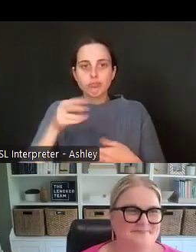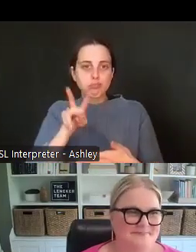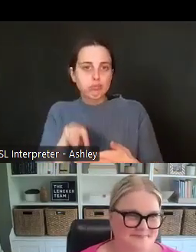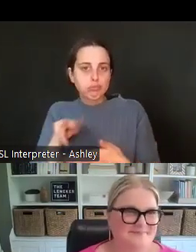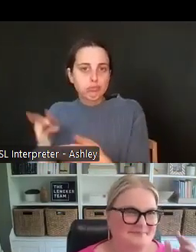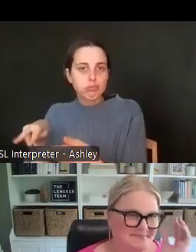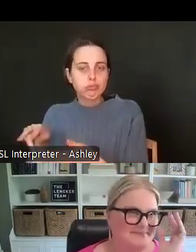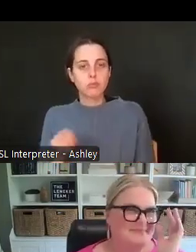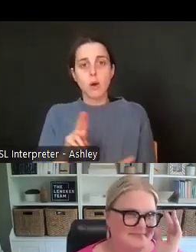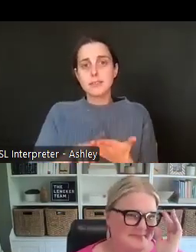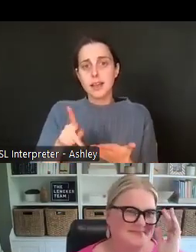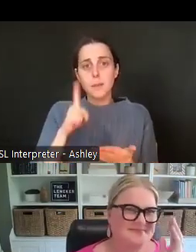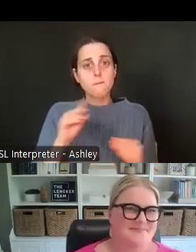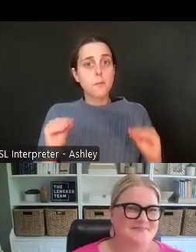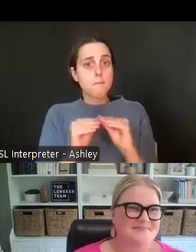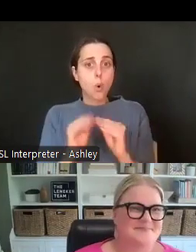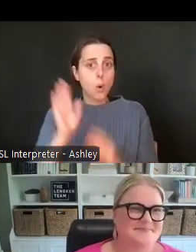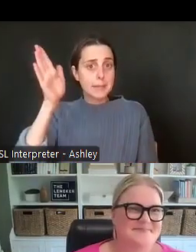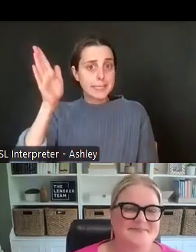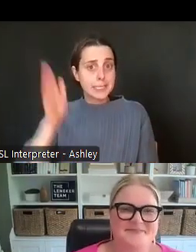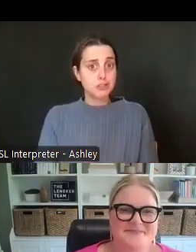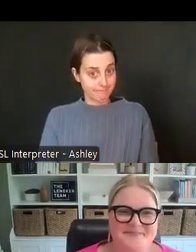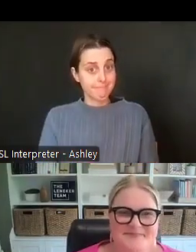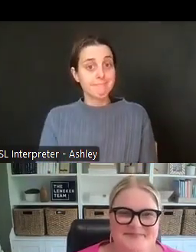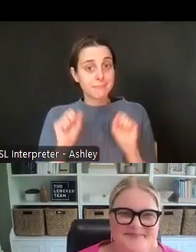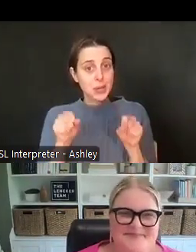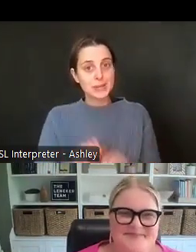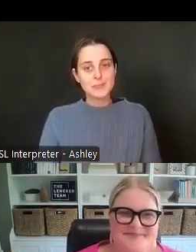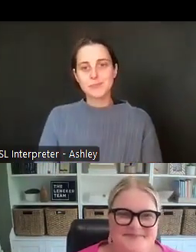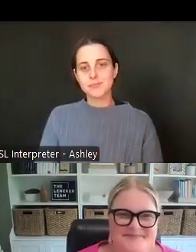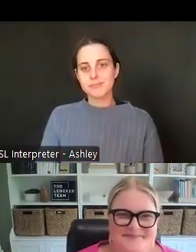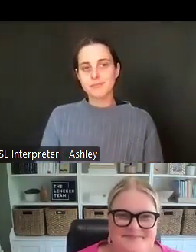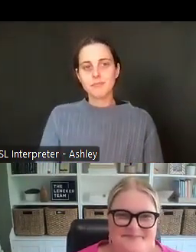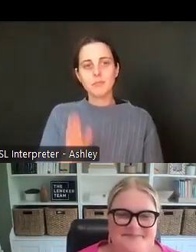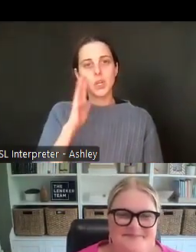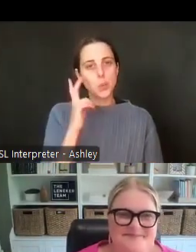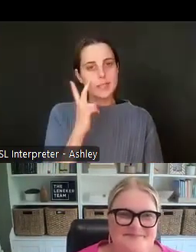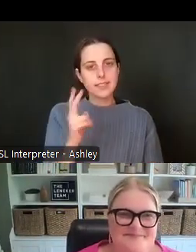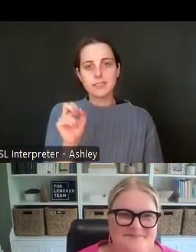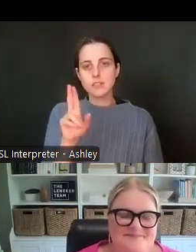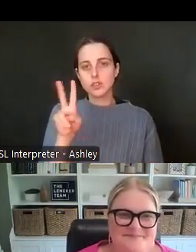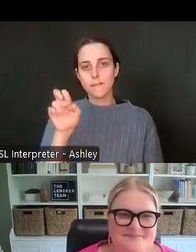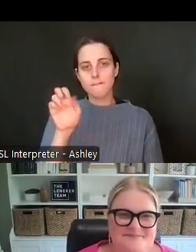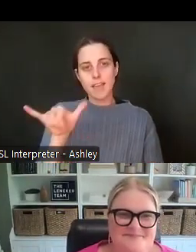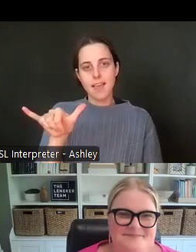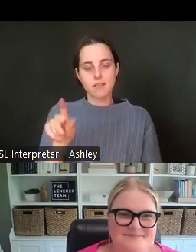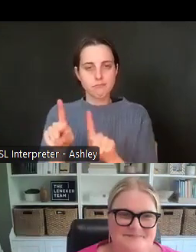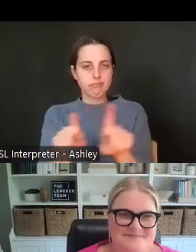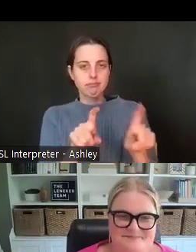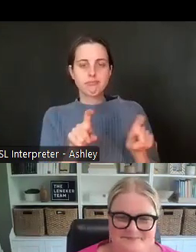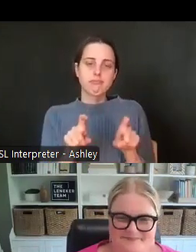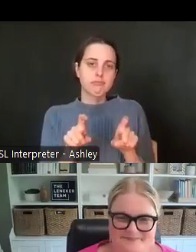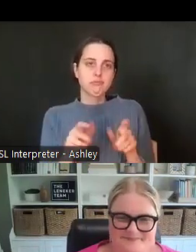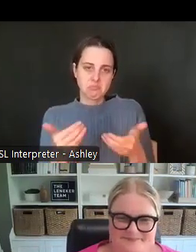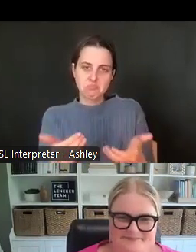So go check that list out if you haven't signed up for all of them. And then you'll see a survey that's going to pop up pretty soon. So please, please, please take a moment to